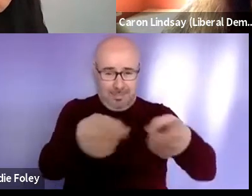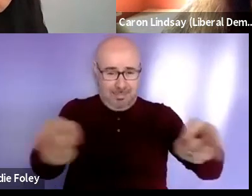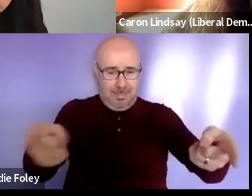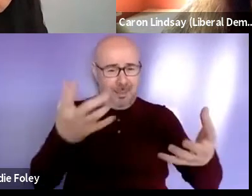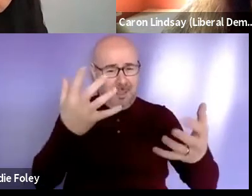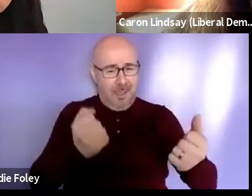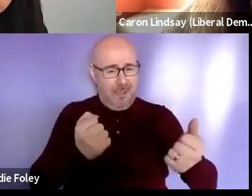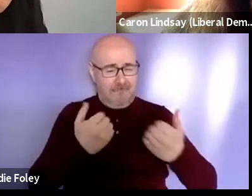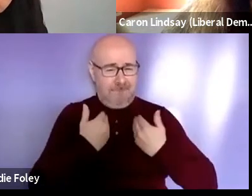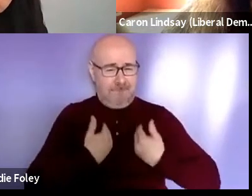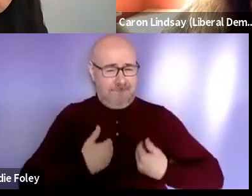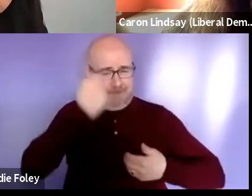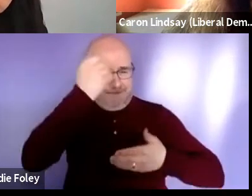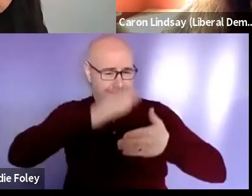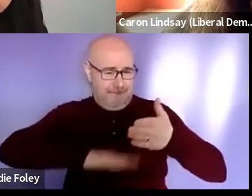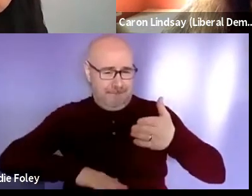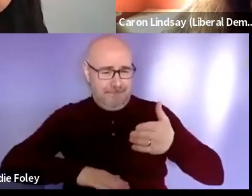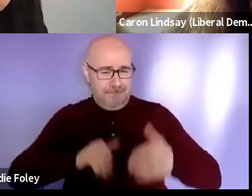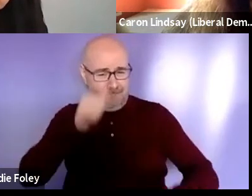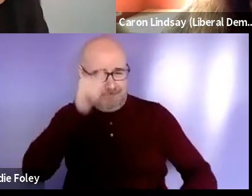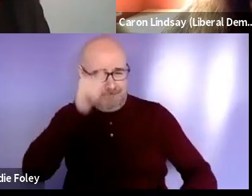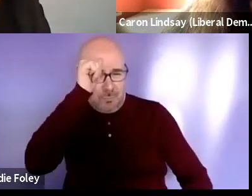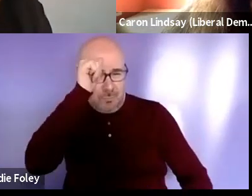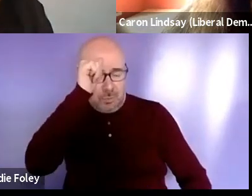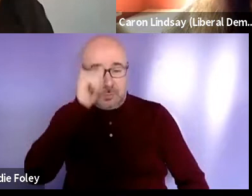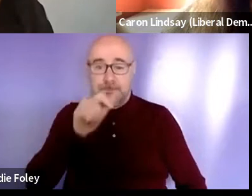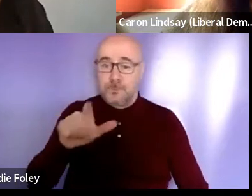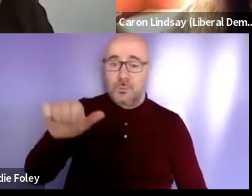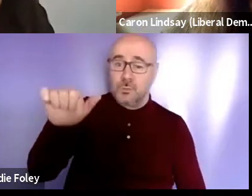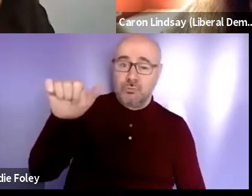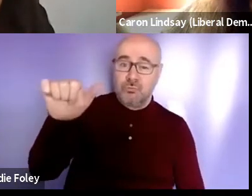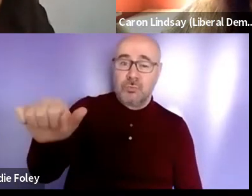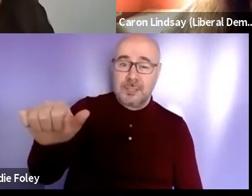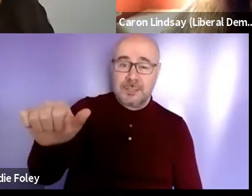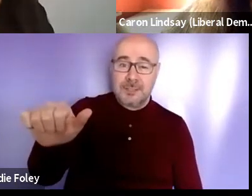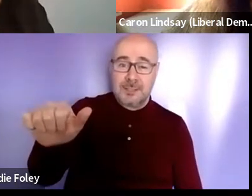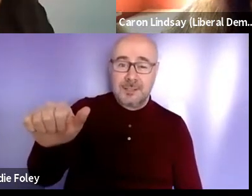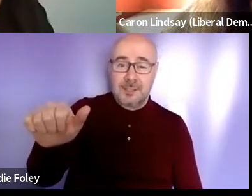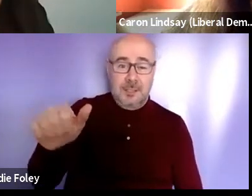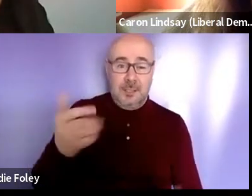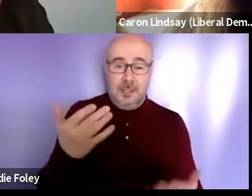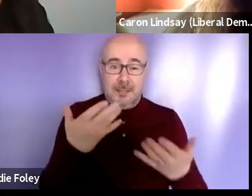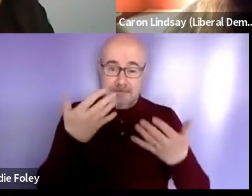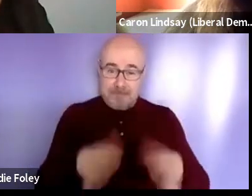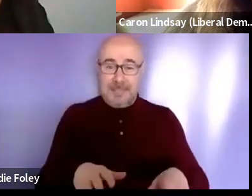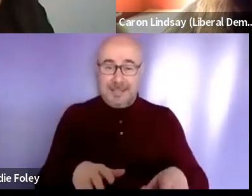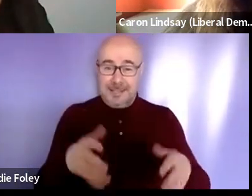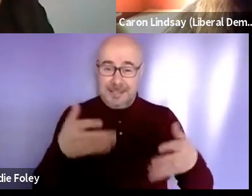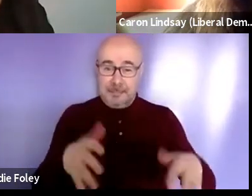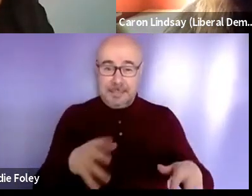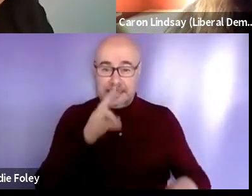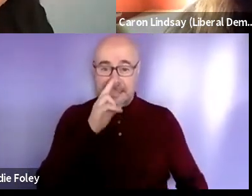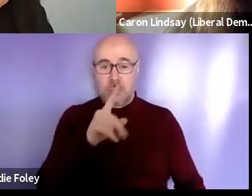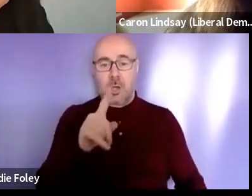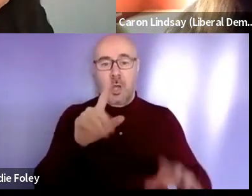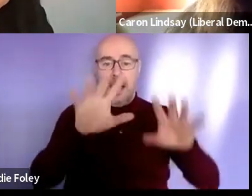field? Absolutely. We've seen it with climate talks and things. We've had